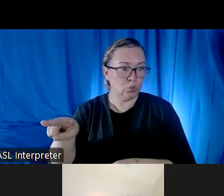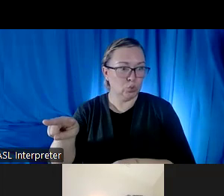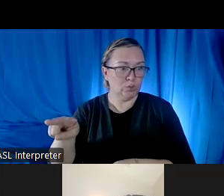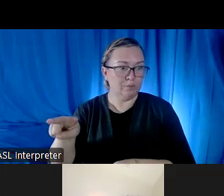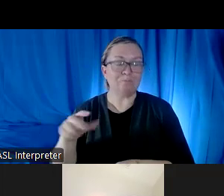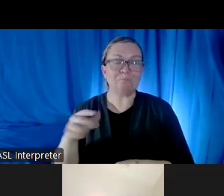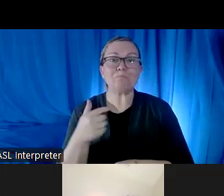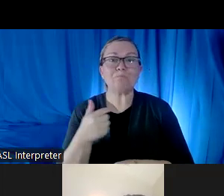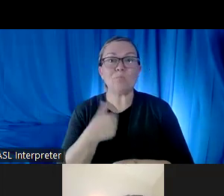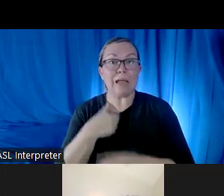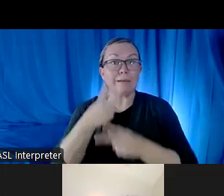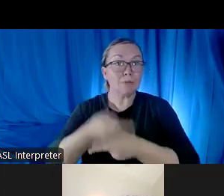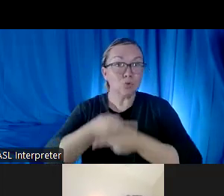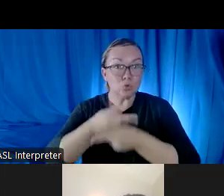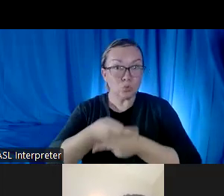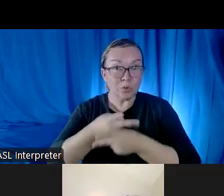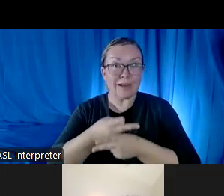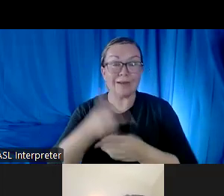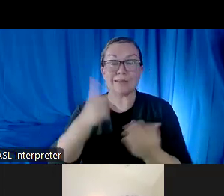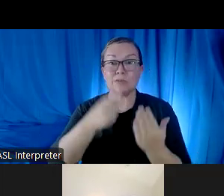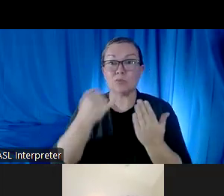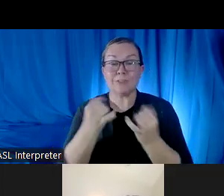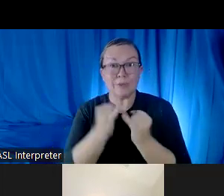I supervise the Project